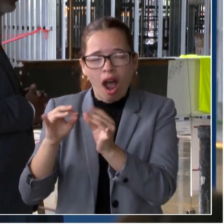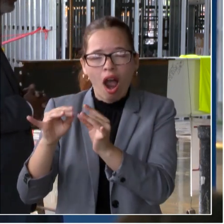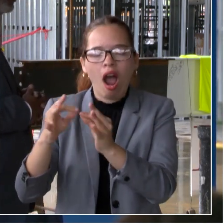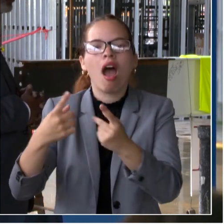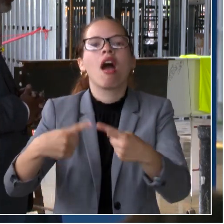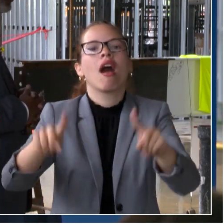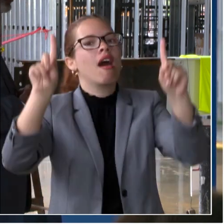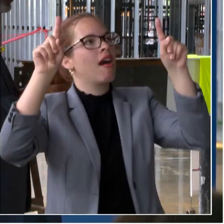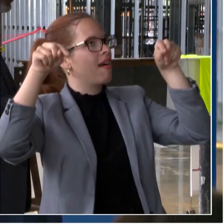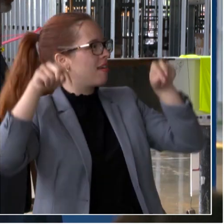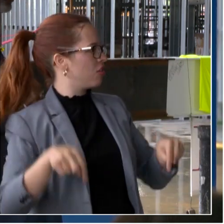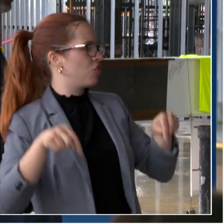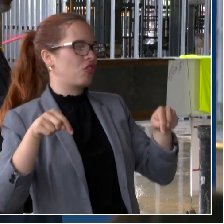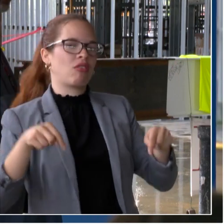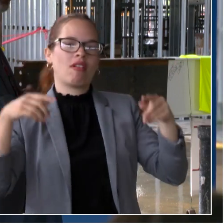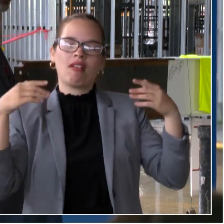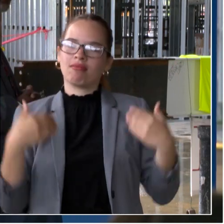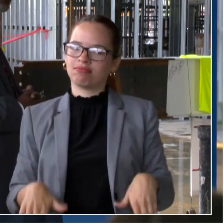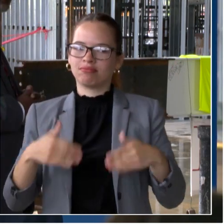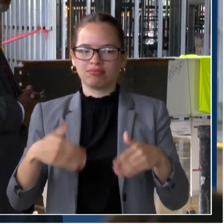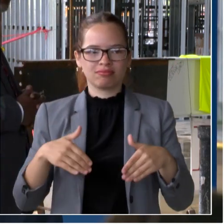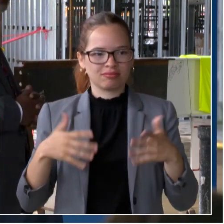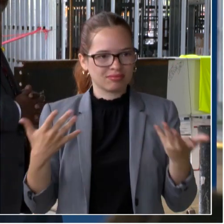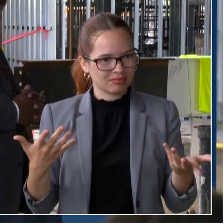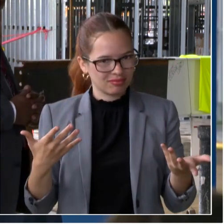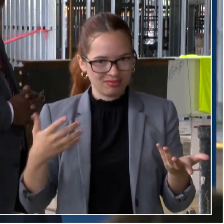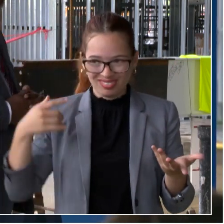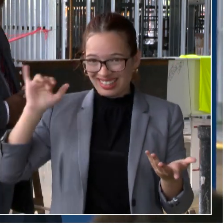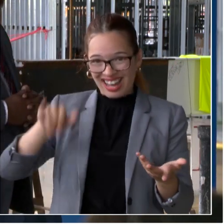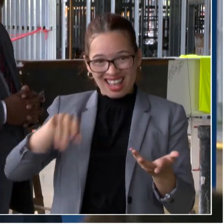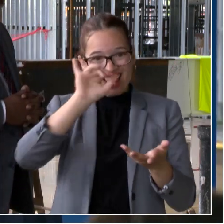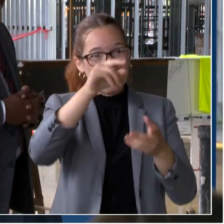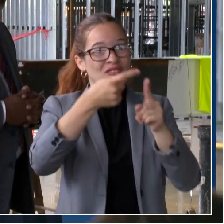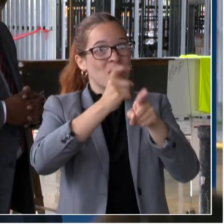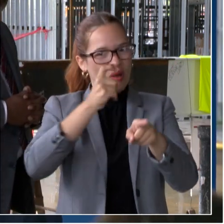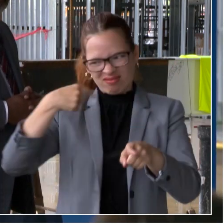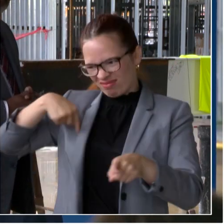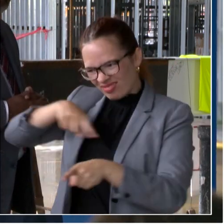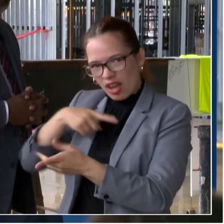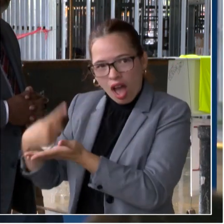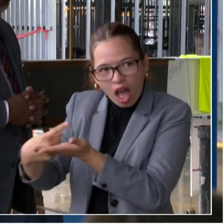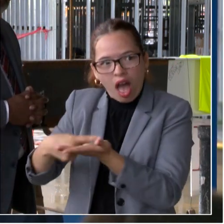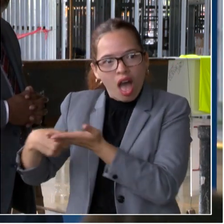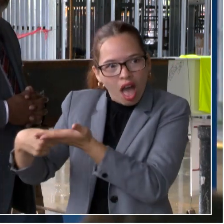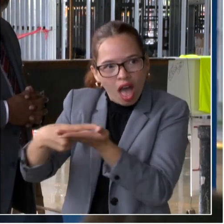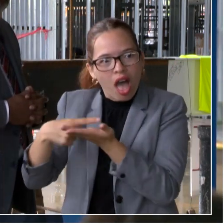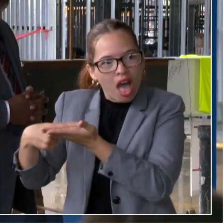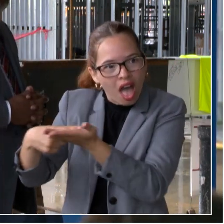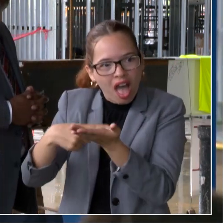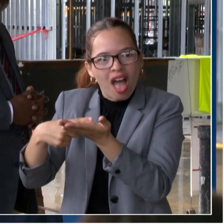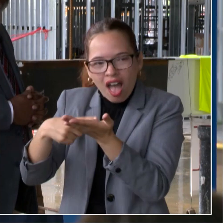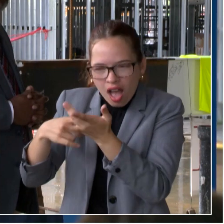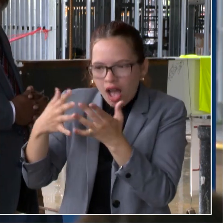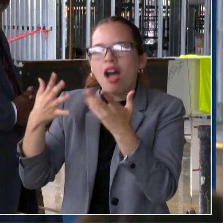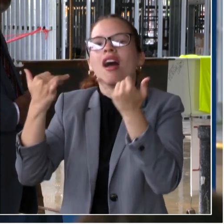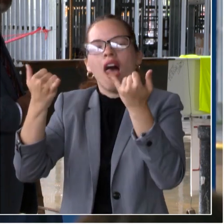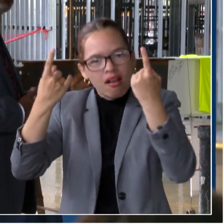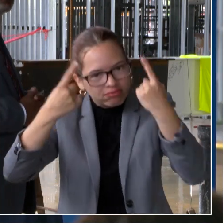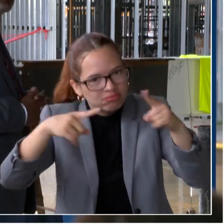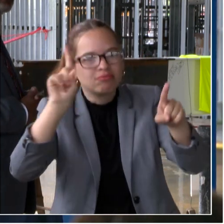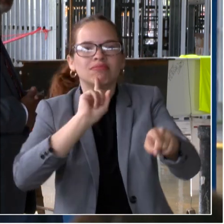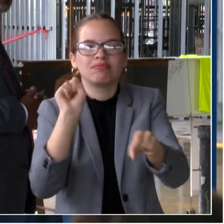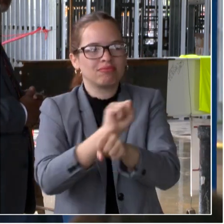have had to be able to get this done, but it has been many, many meetings, and I am excited about the fact that